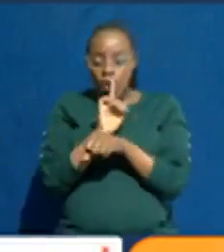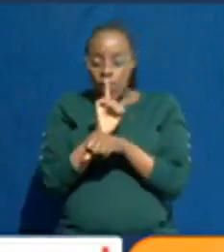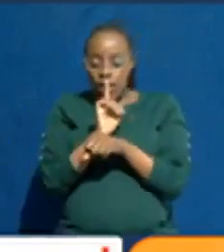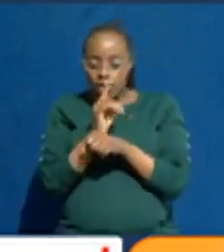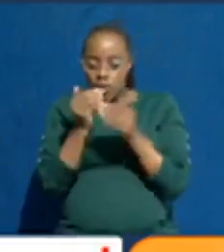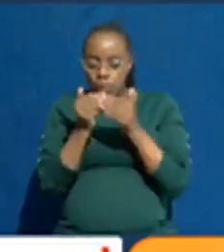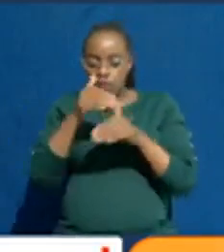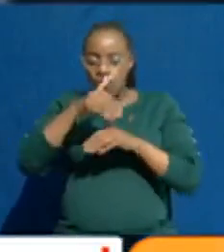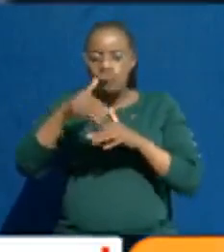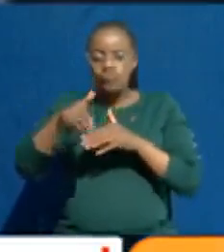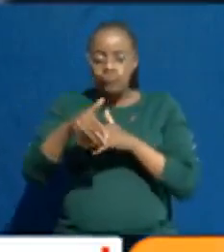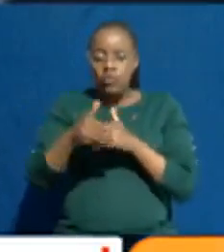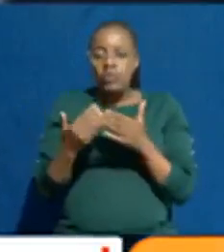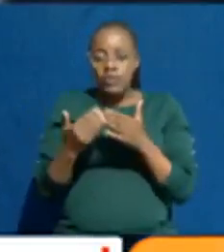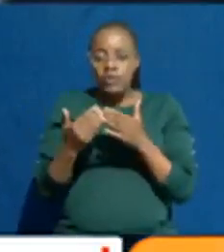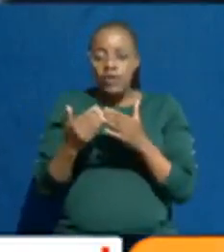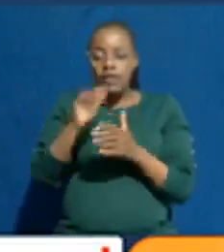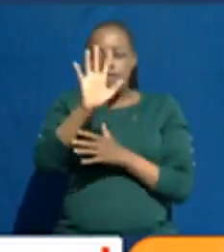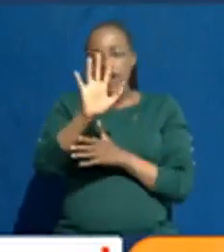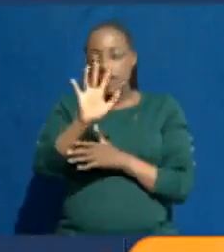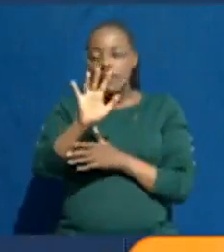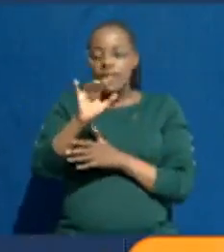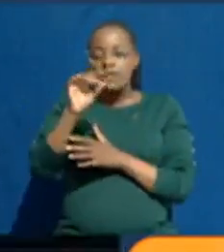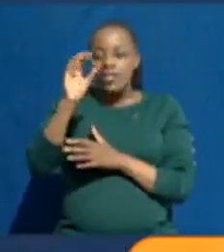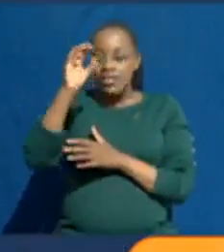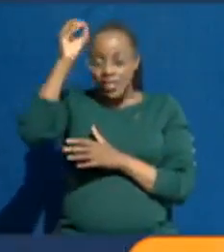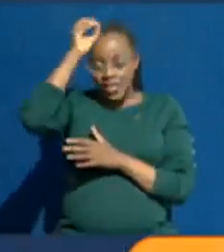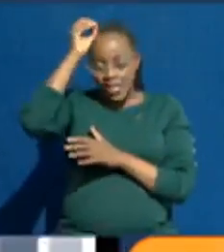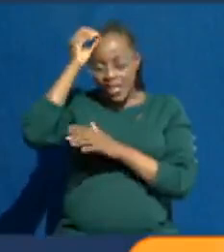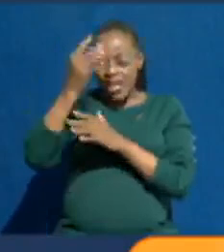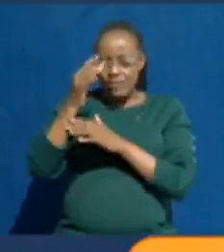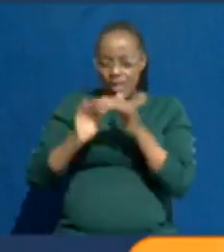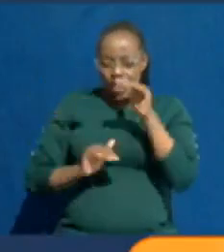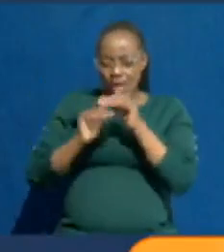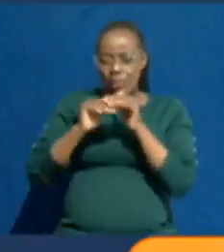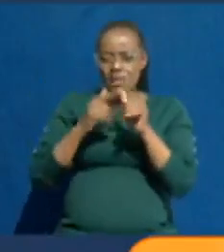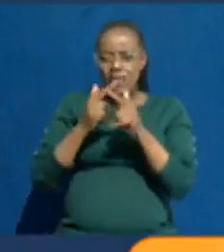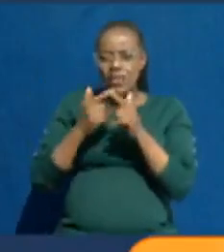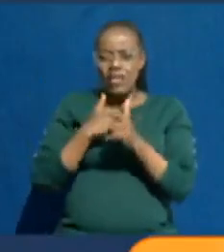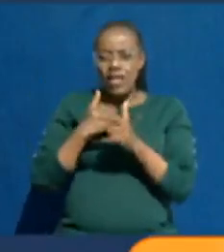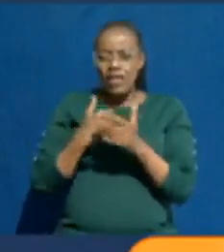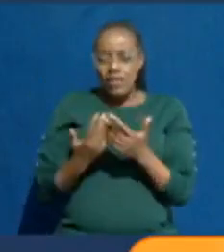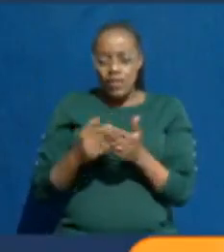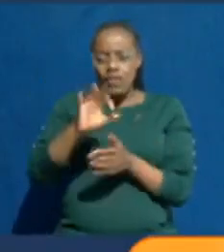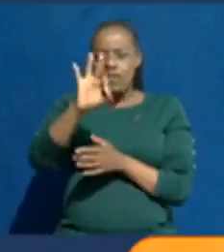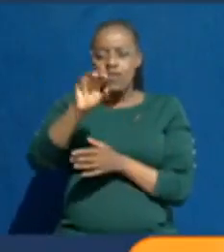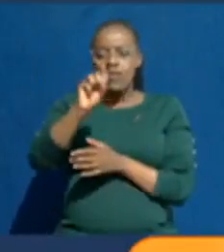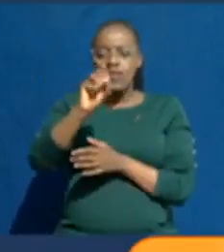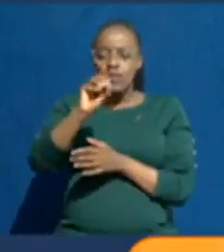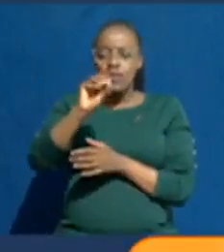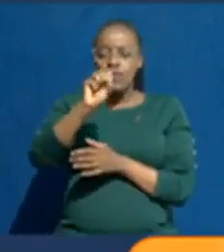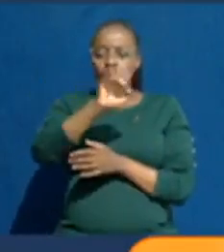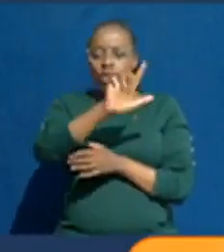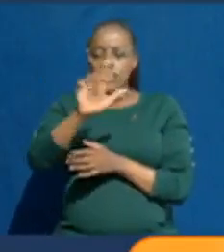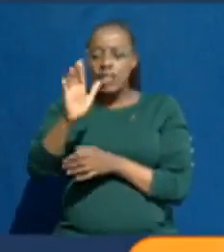1.5 degree limit. We cannot save a burning planet via fire hose of fossil fuels.